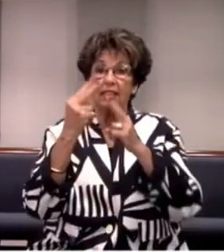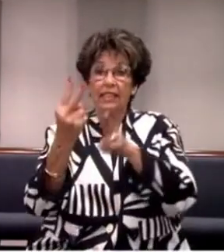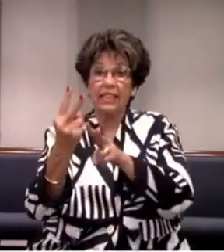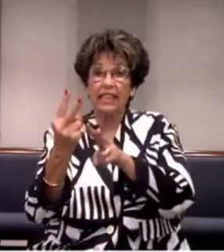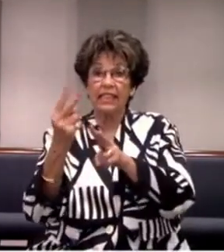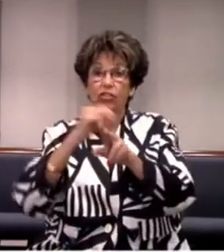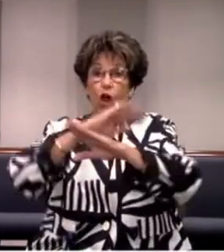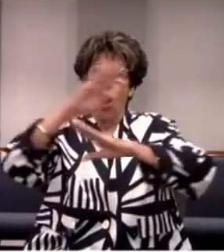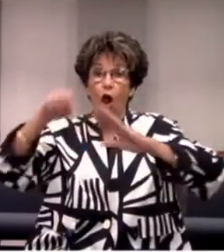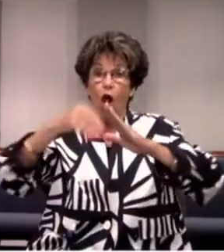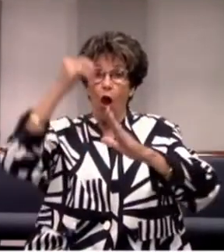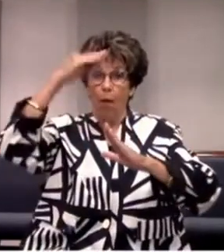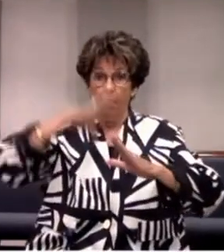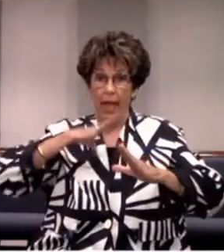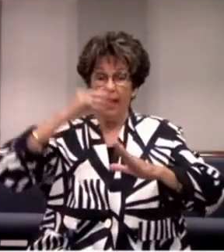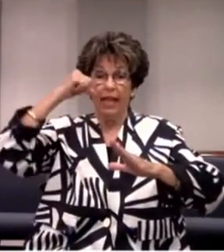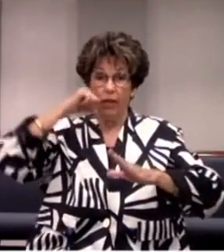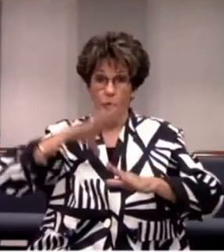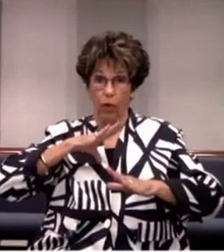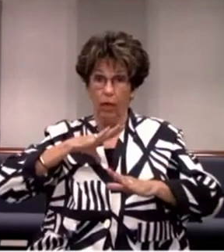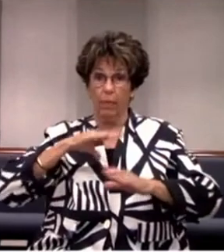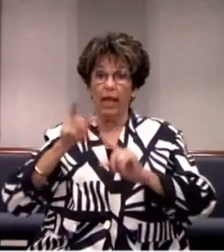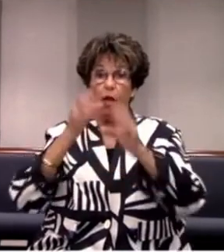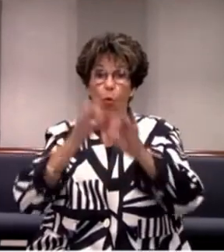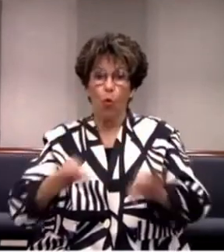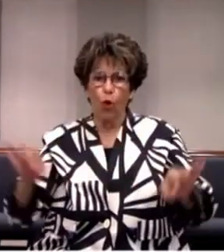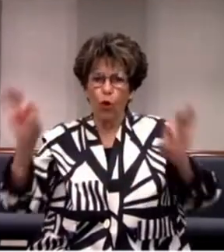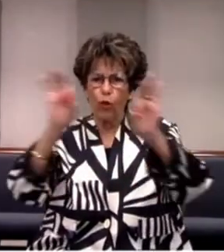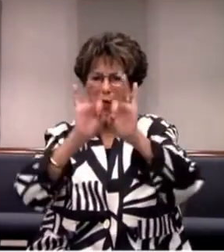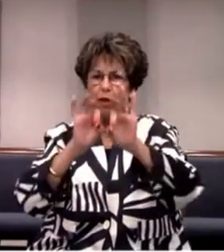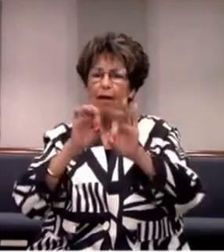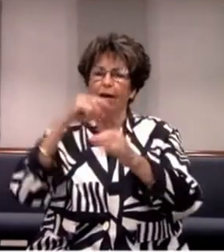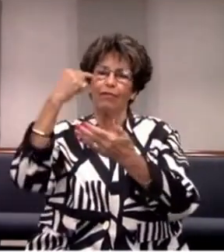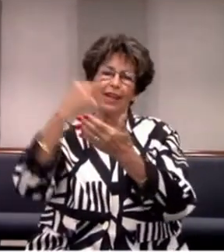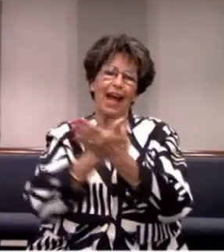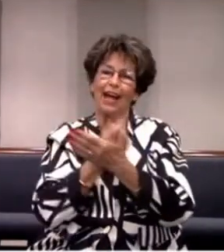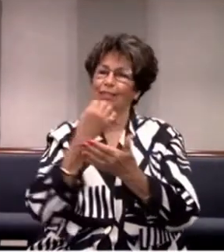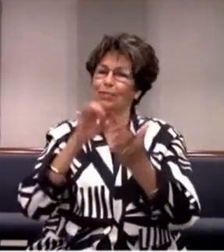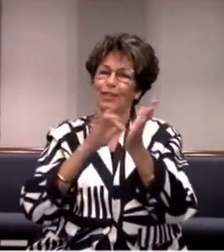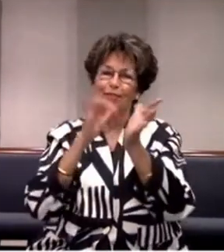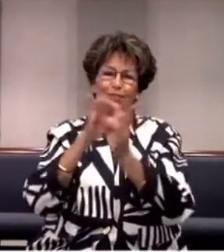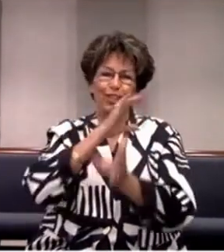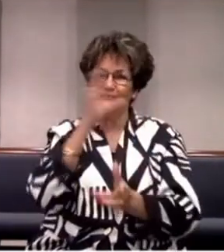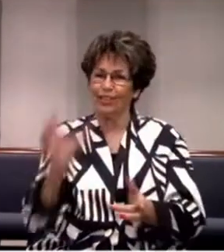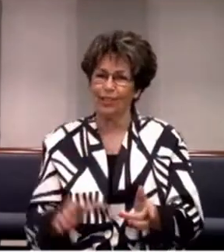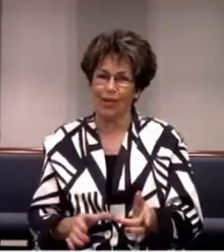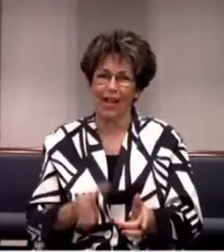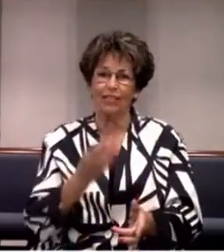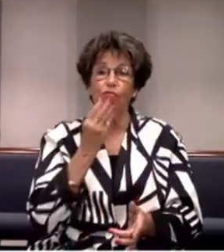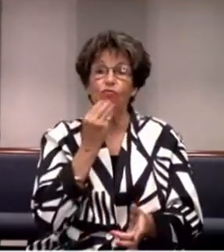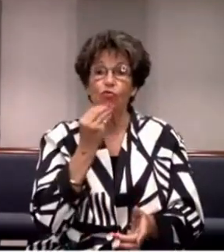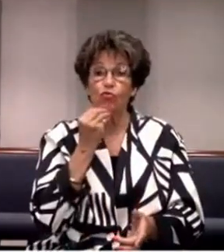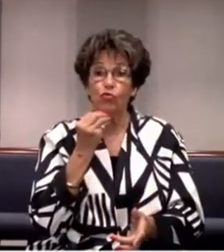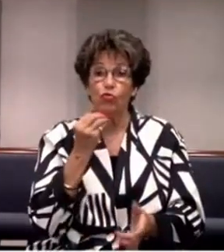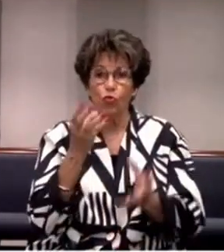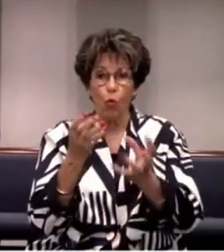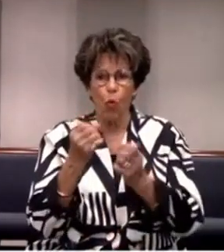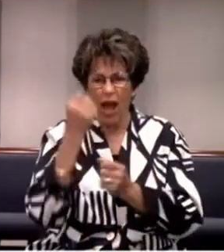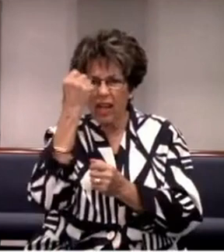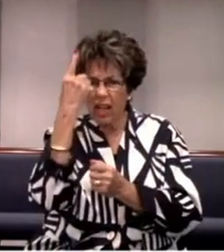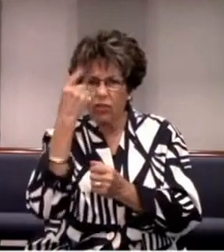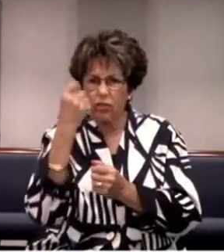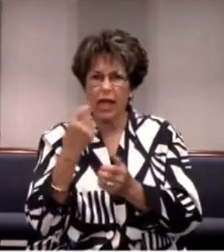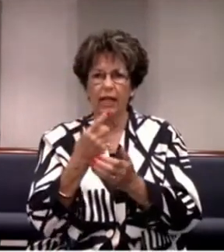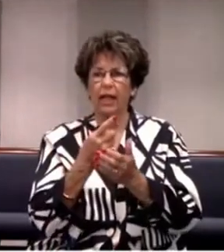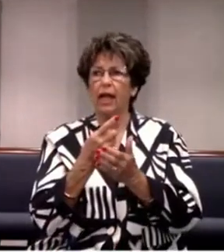all men and women as worthy of the gospel of Jesus Christ. Okay, so the Jews want an understanding of